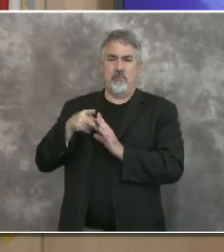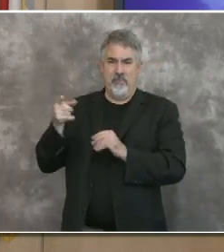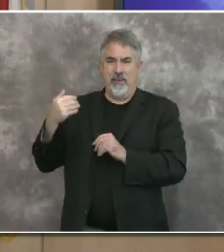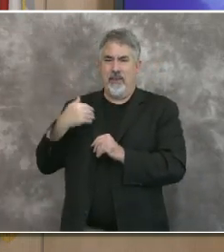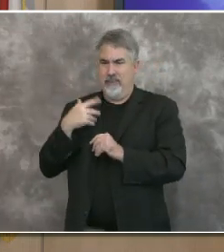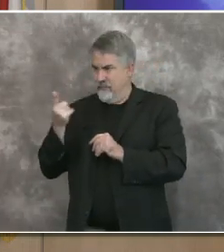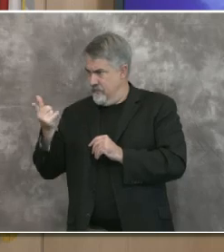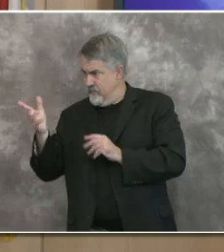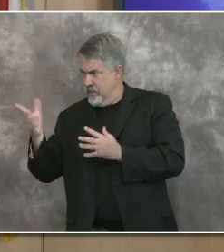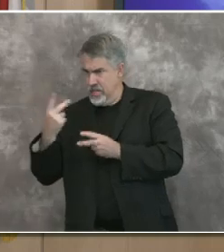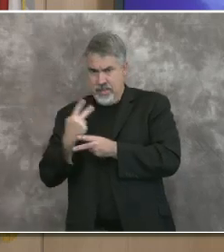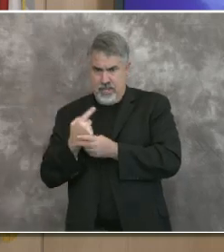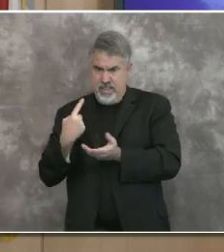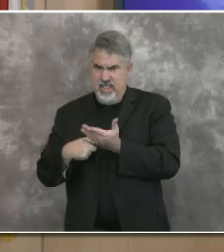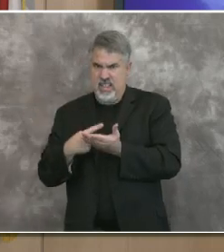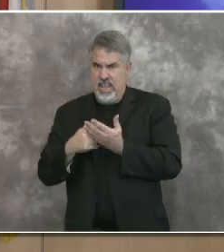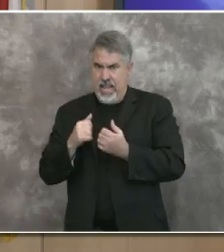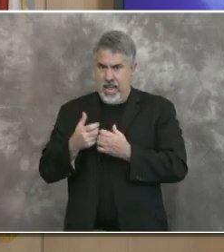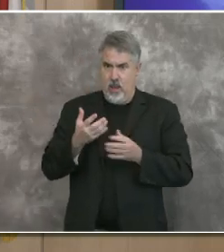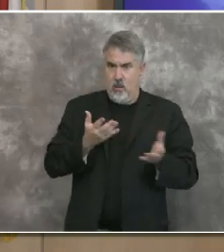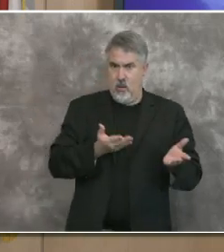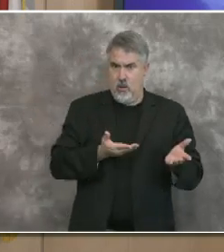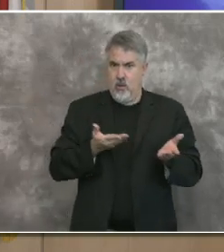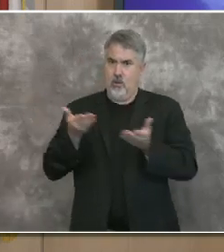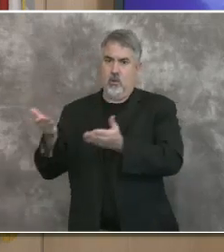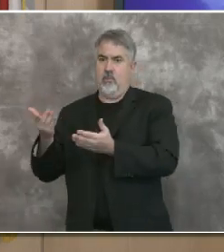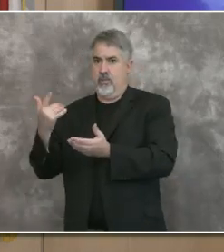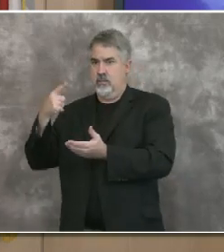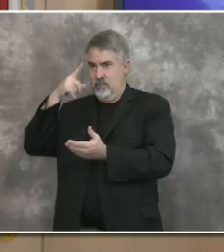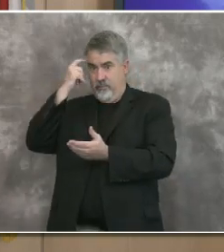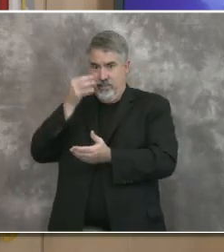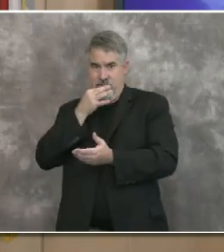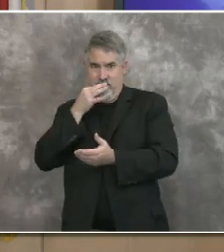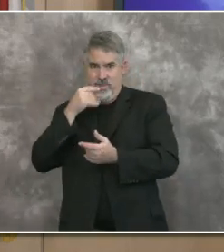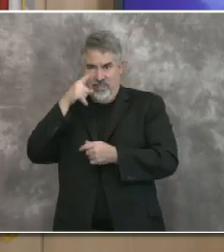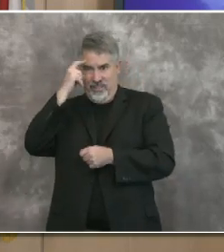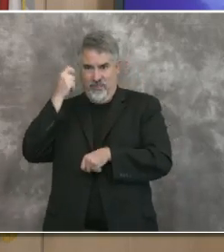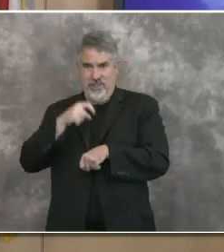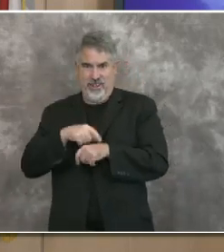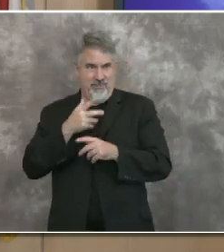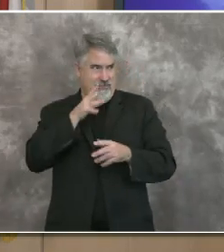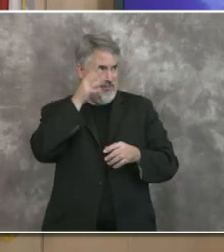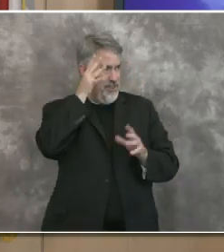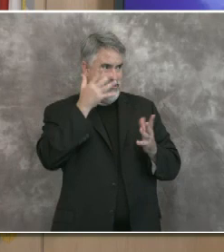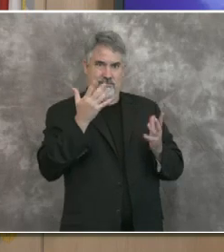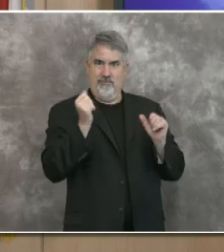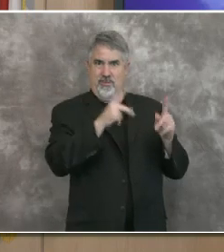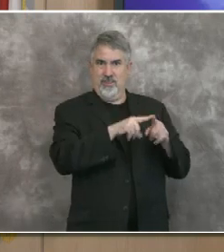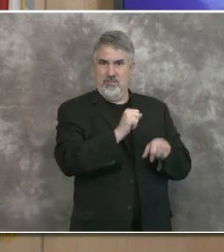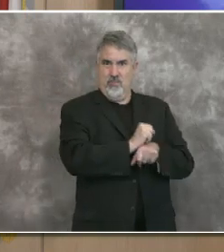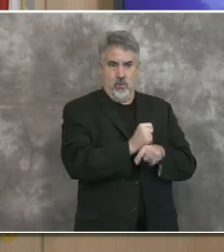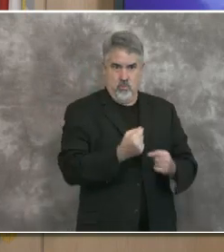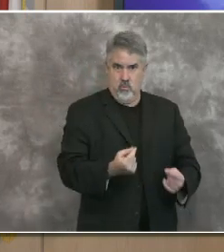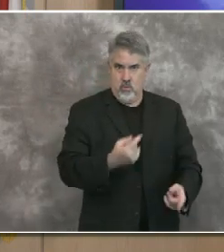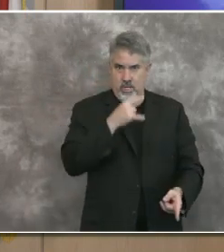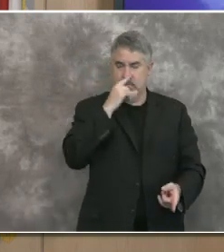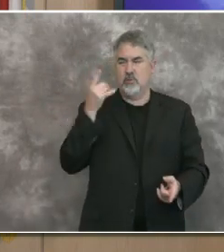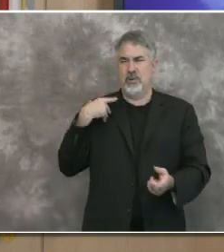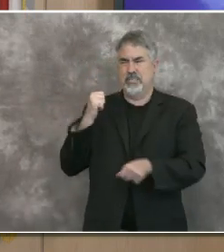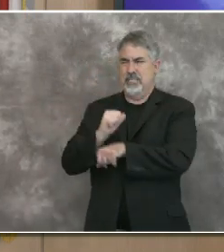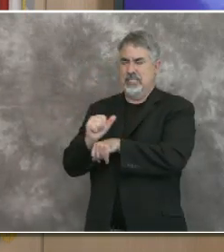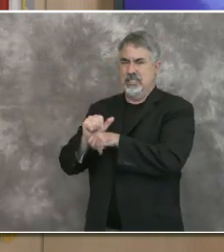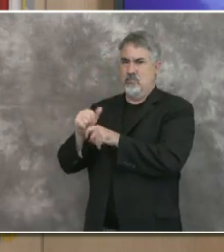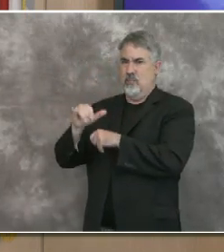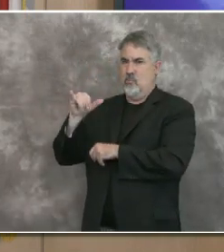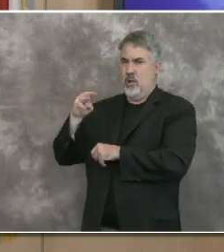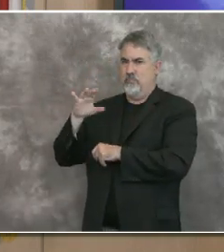resource to parents as we begin to go back to work, and our efforts will continue. I've been in conversations with our schools and superintendents about